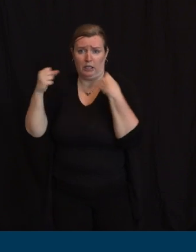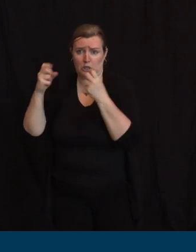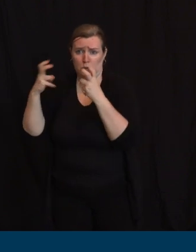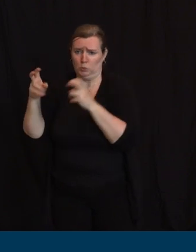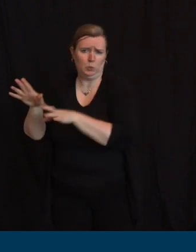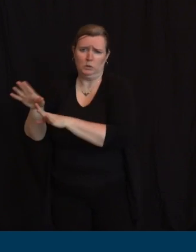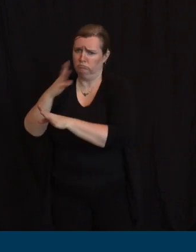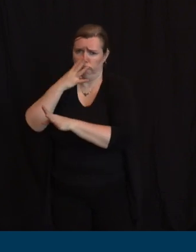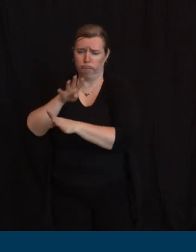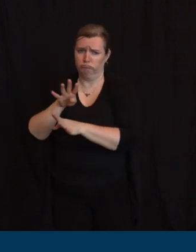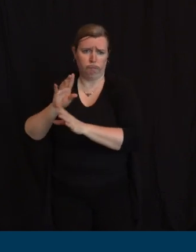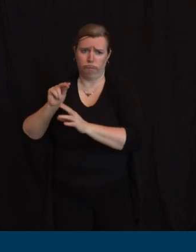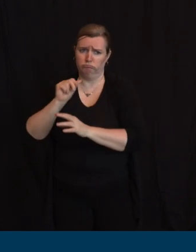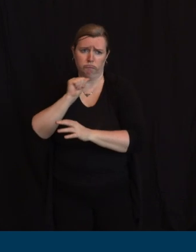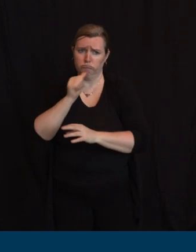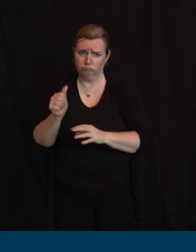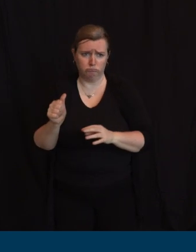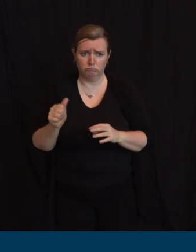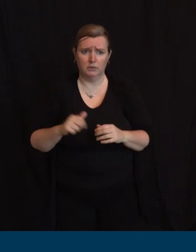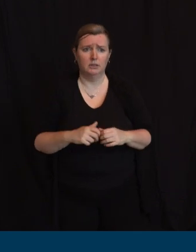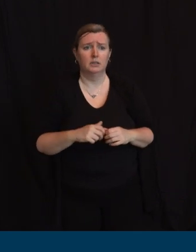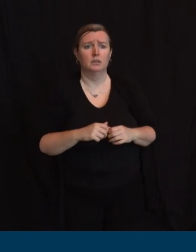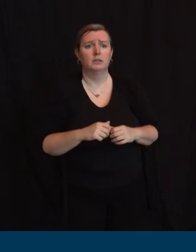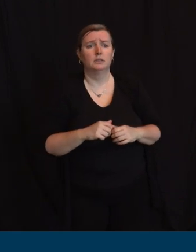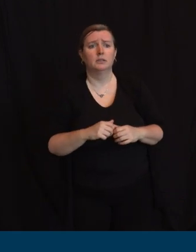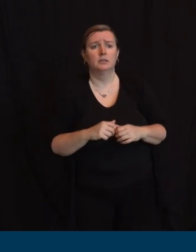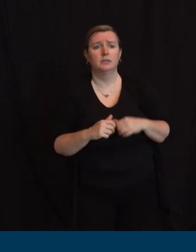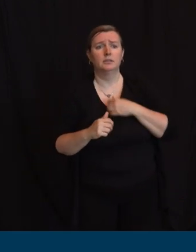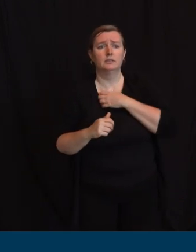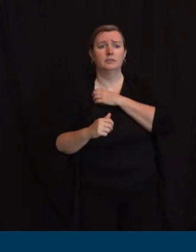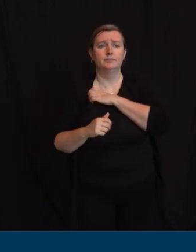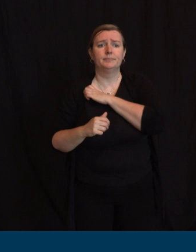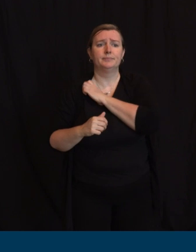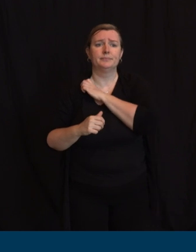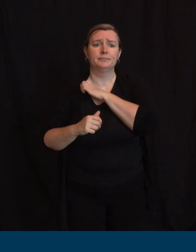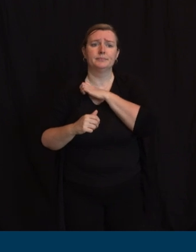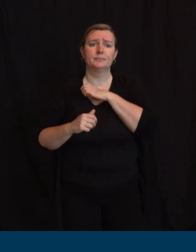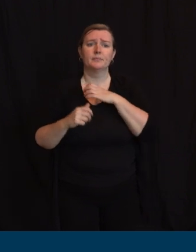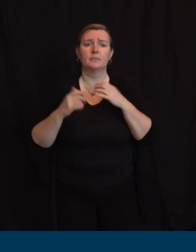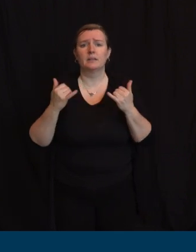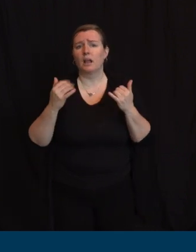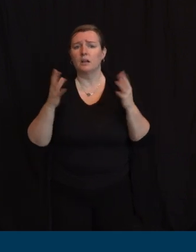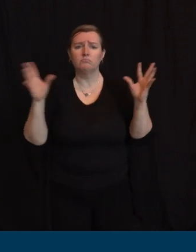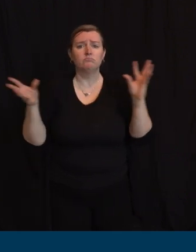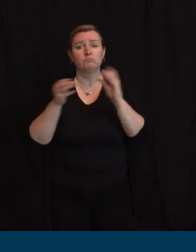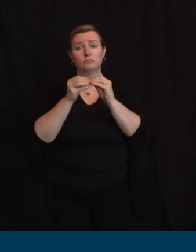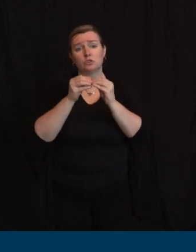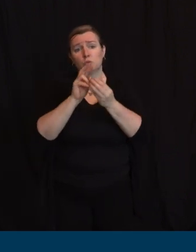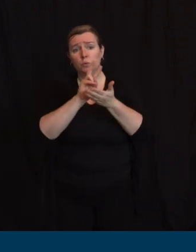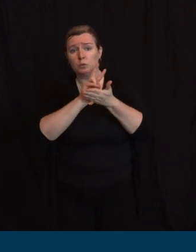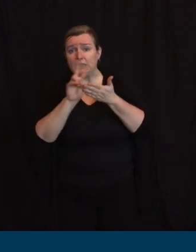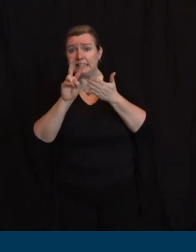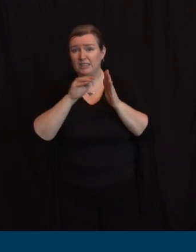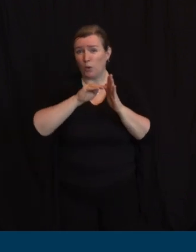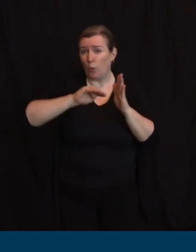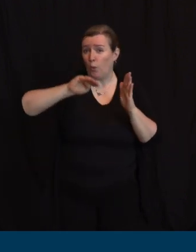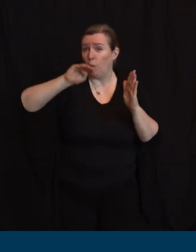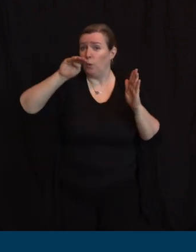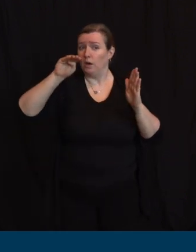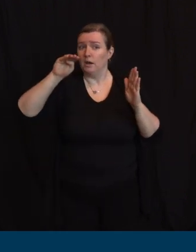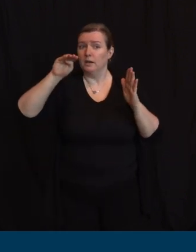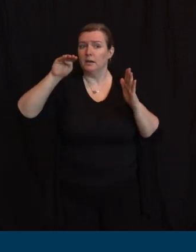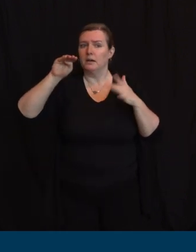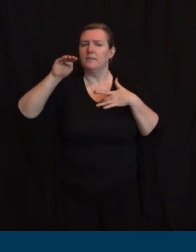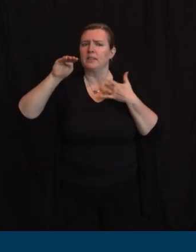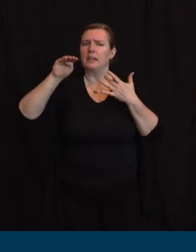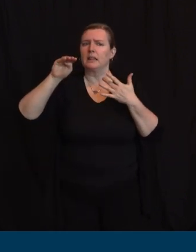fit a curve through those results over the past now almost 2 weeks, you've got a pretty clear sense it's flattening. I'm getting the same.